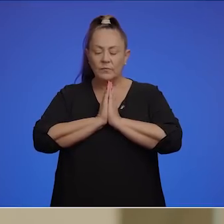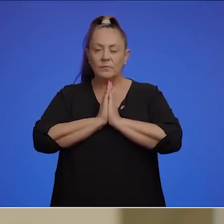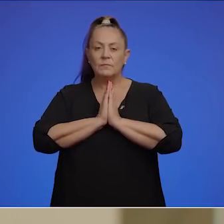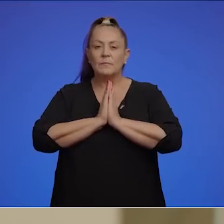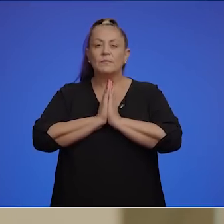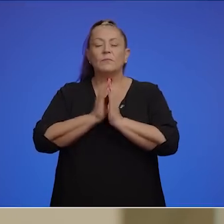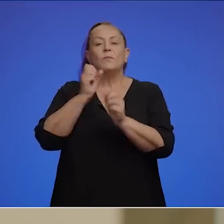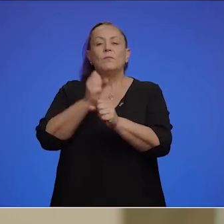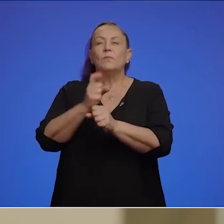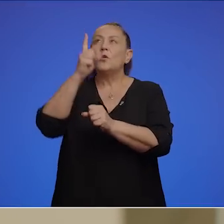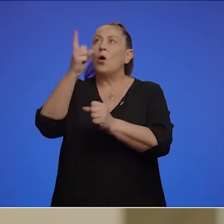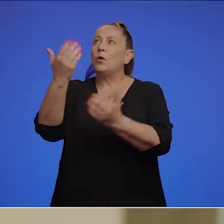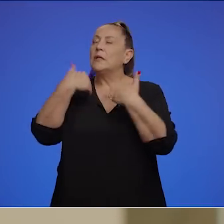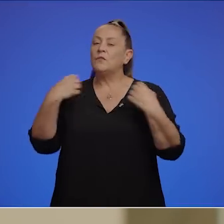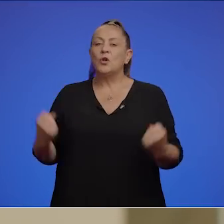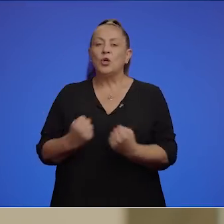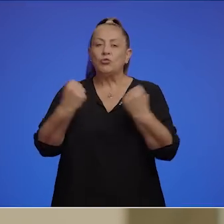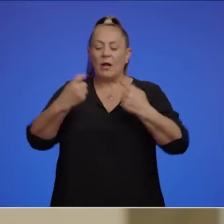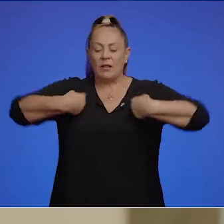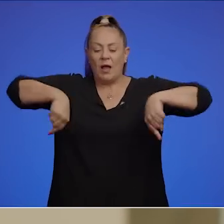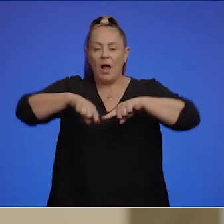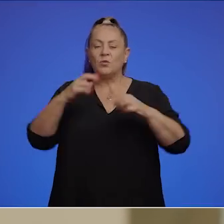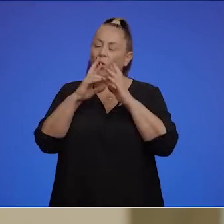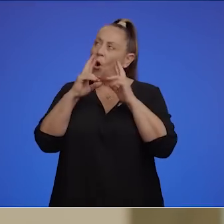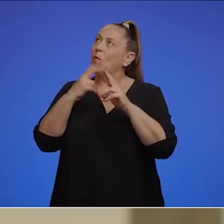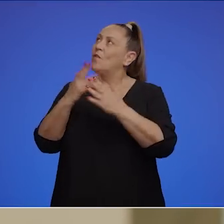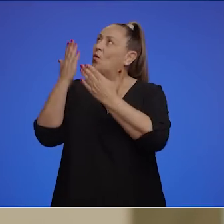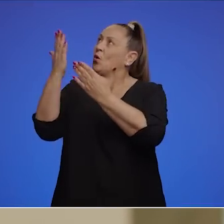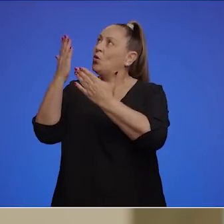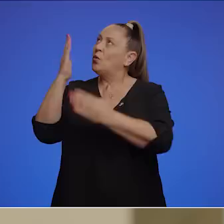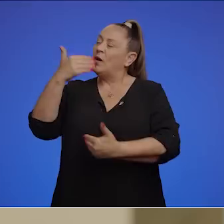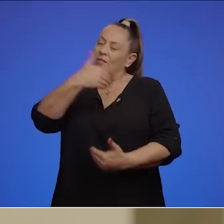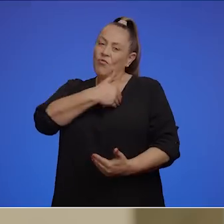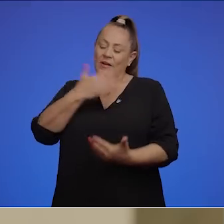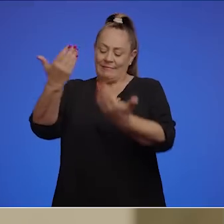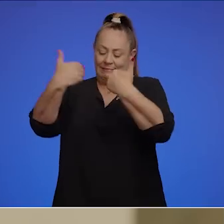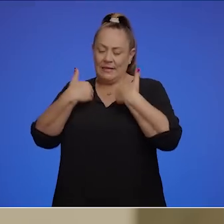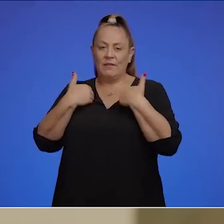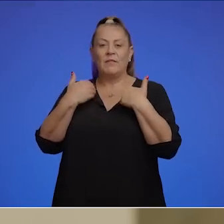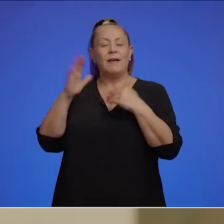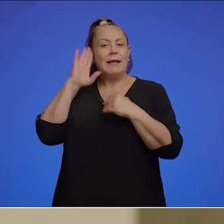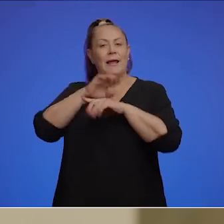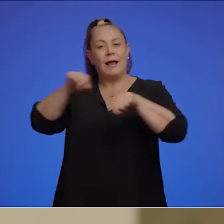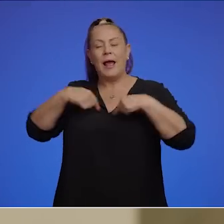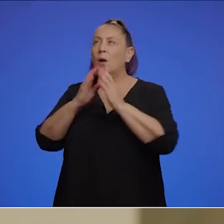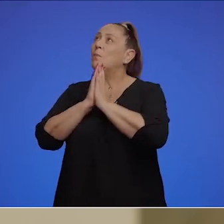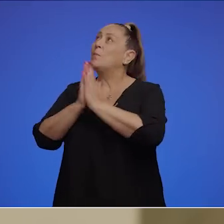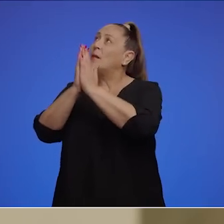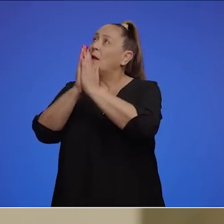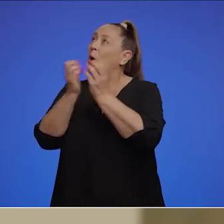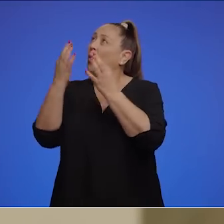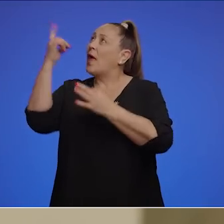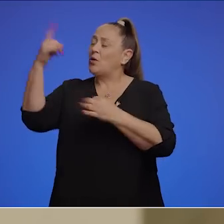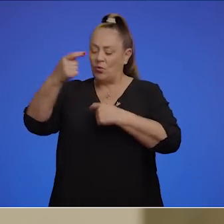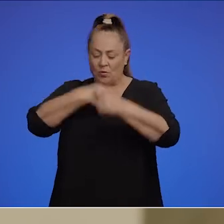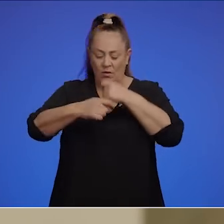O God, strength of those who hope in you, graciously hear our pleas. And since without you mortal frailty